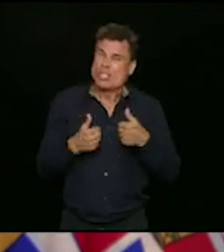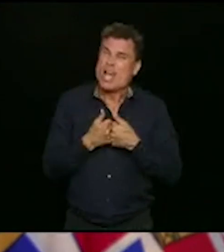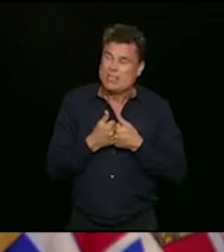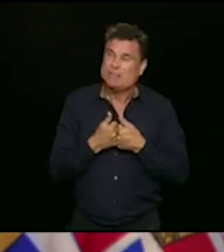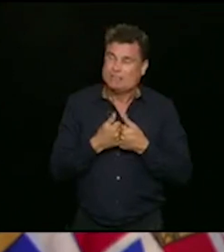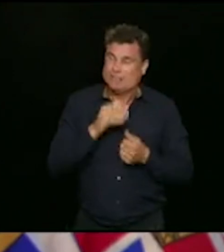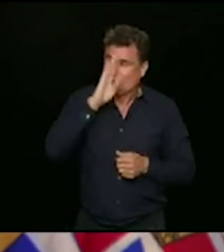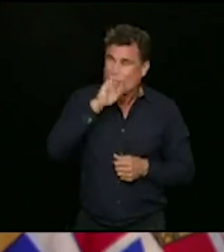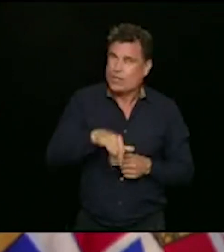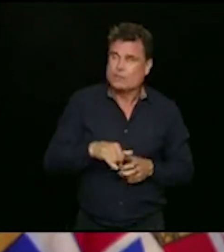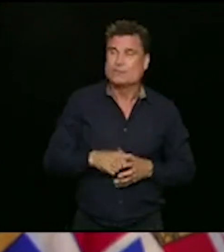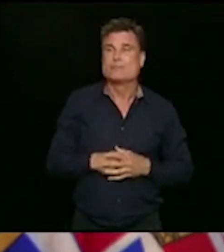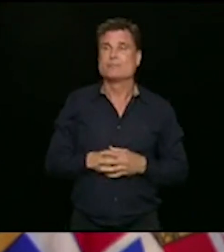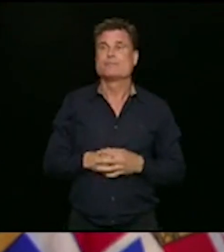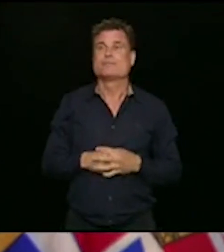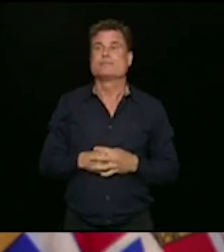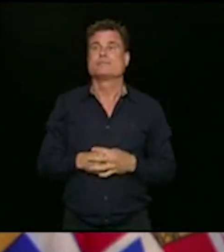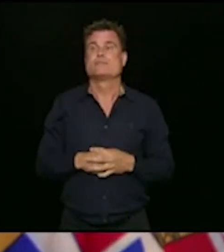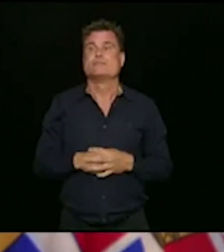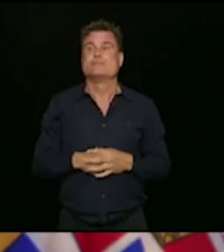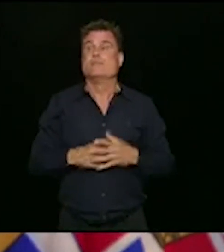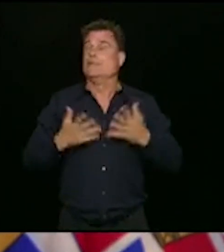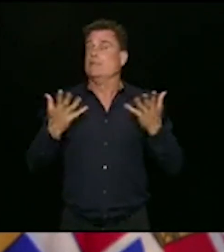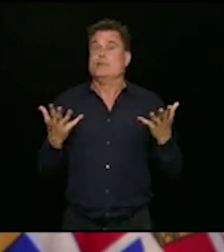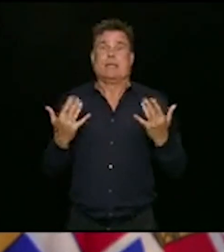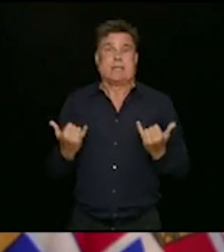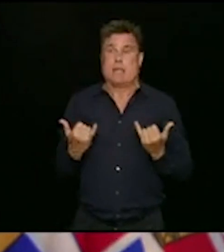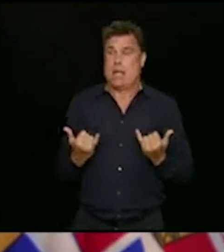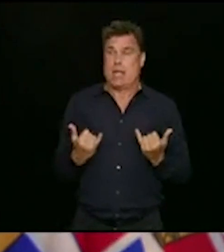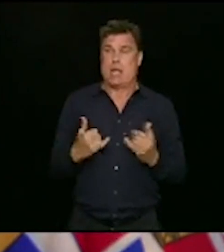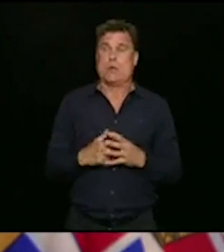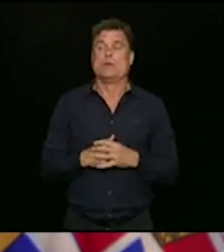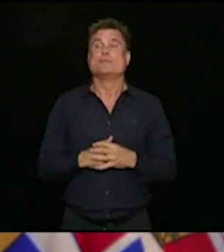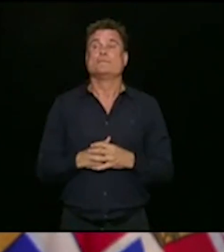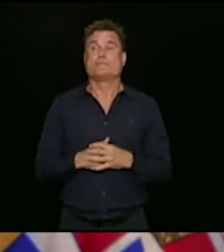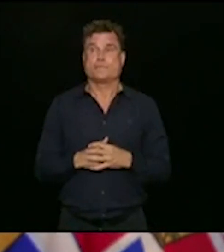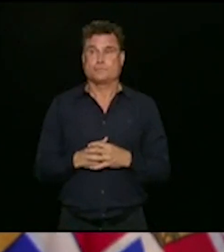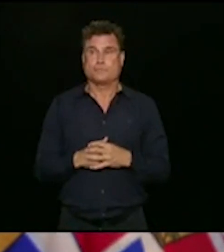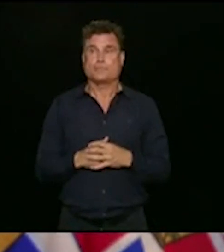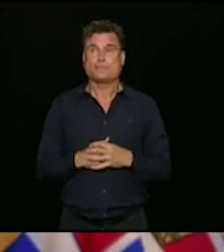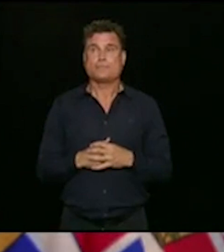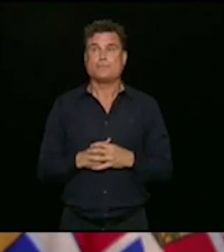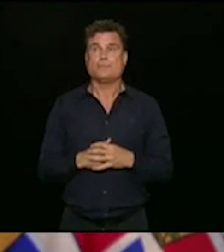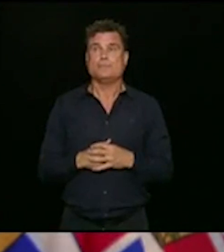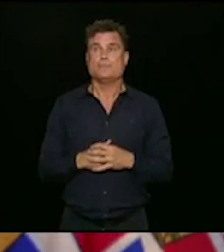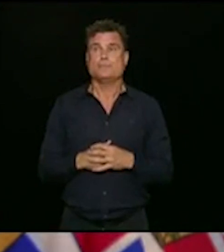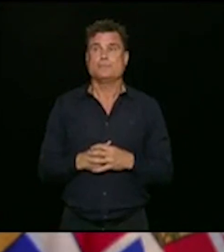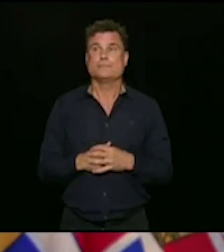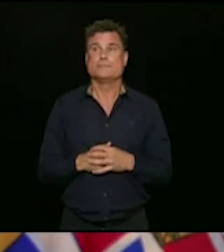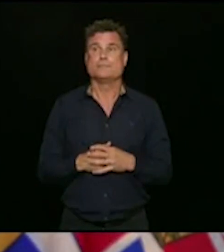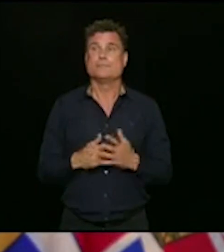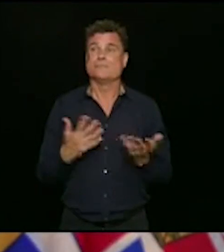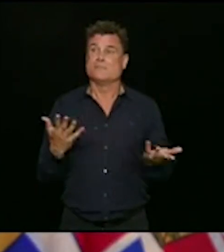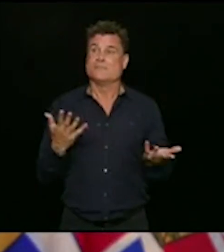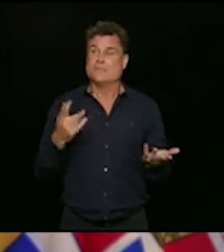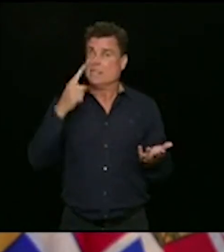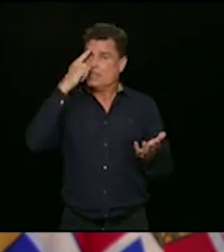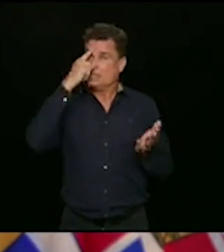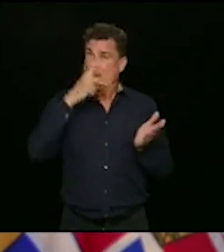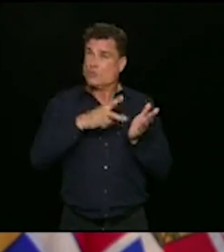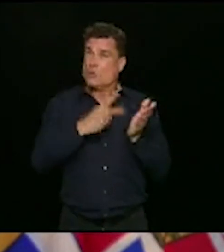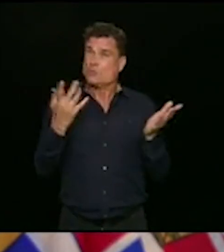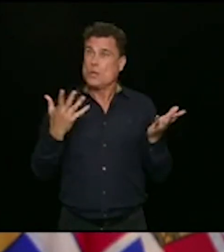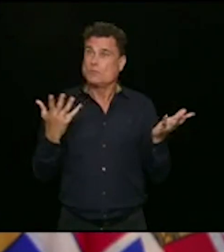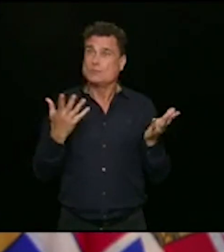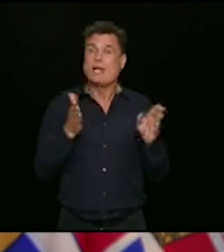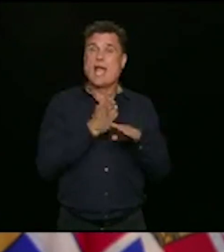challenging one. I know I think during this pandemic year, we need to really consider about some of